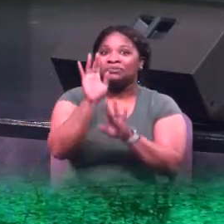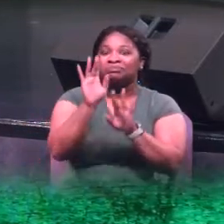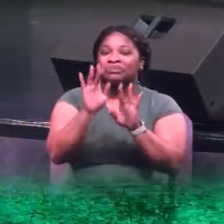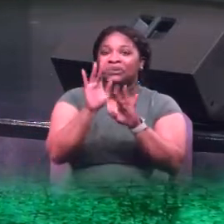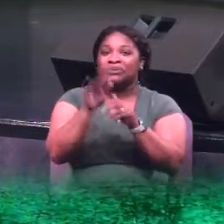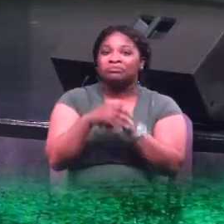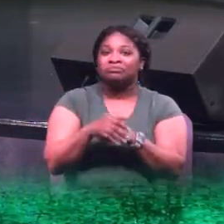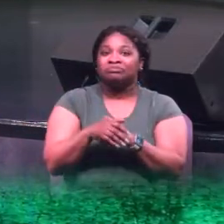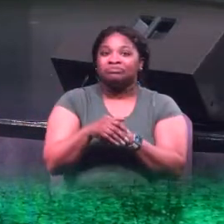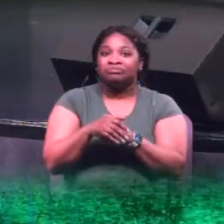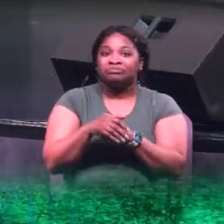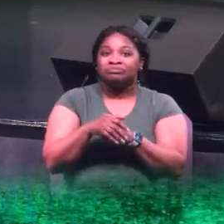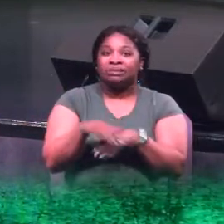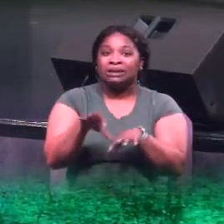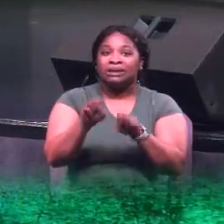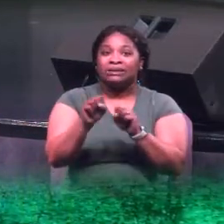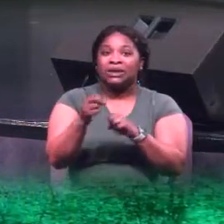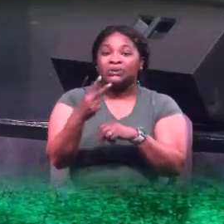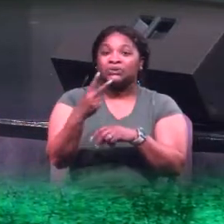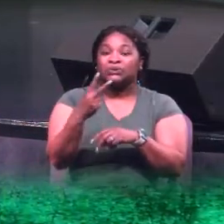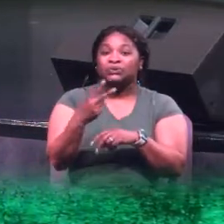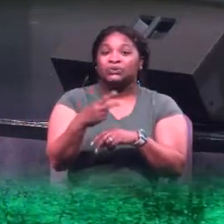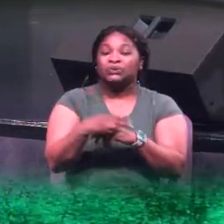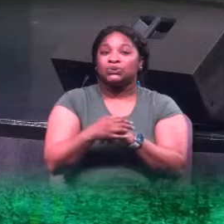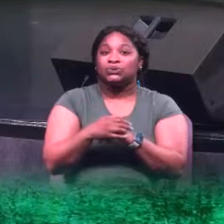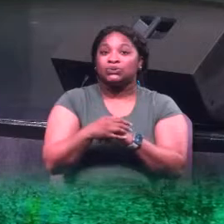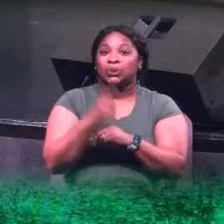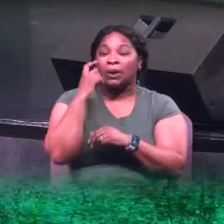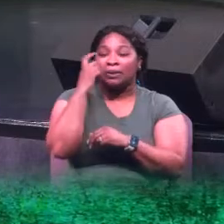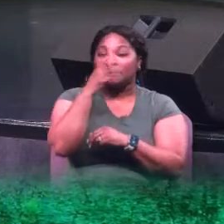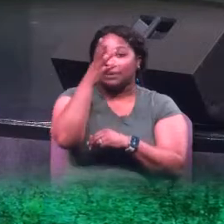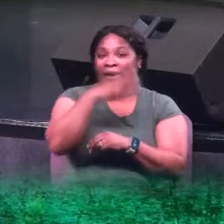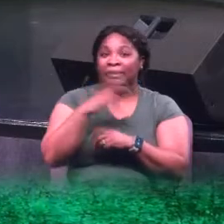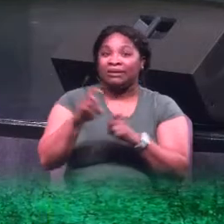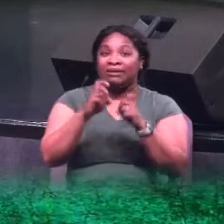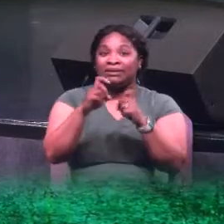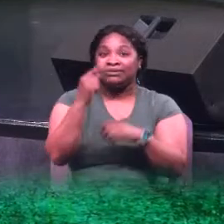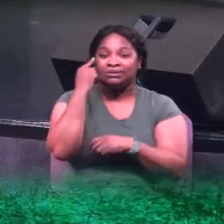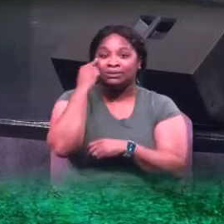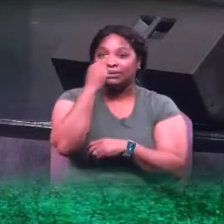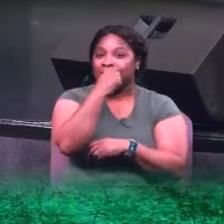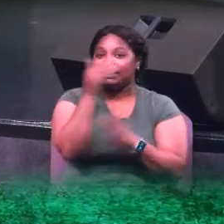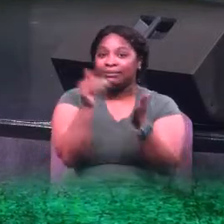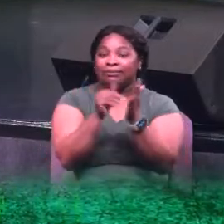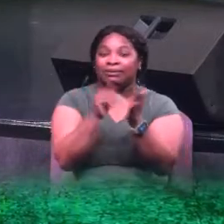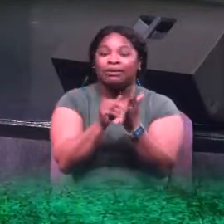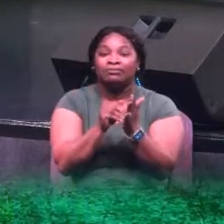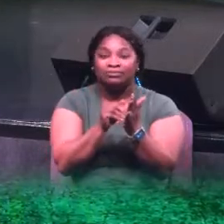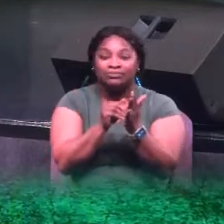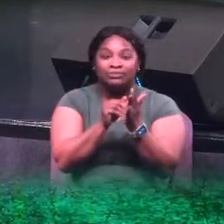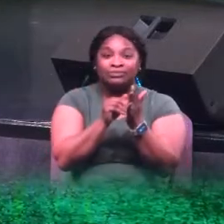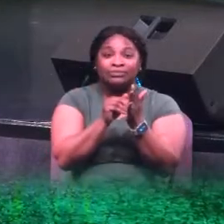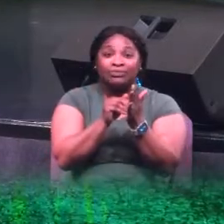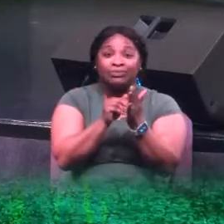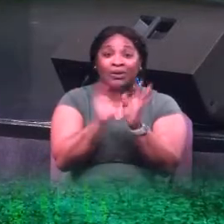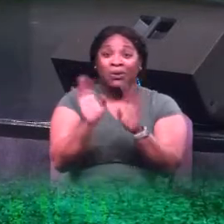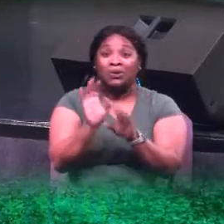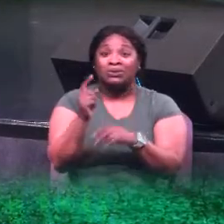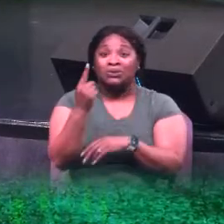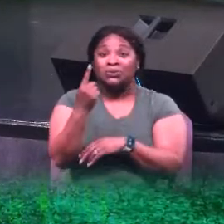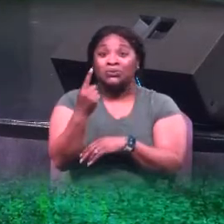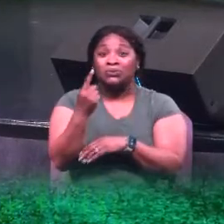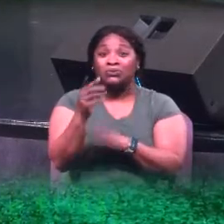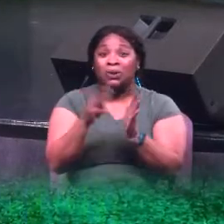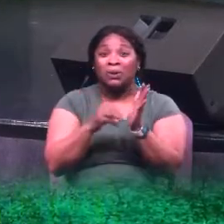men and gives them their sight back. He heals two blind men. He only does one miracle in